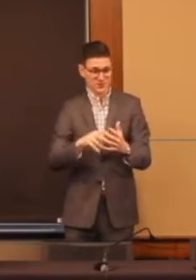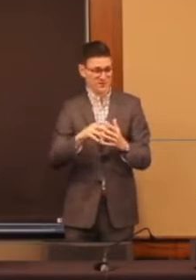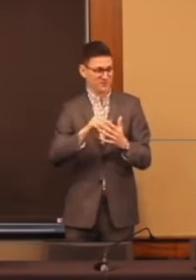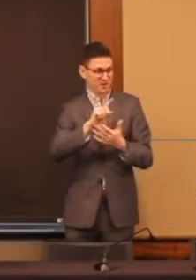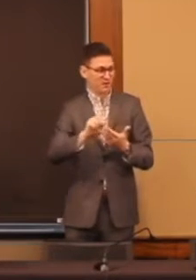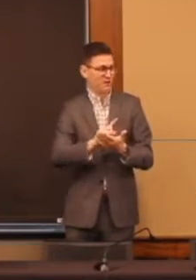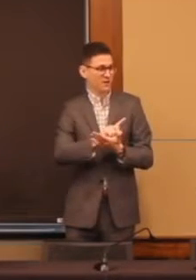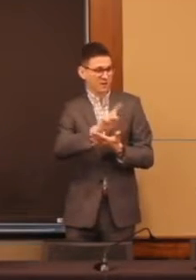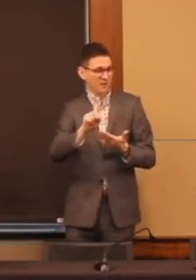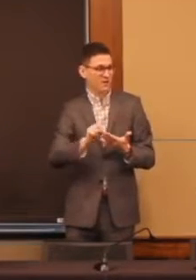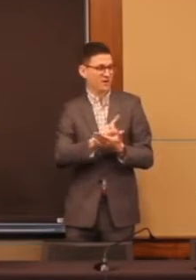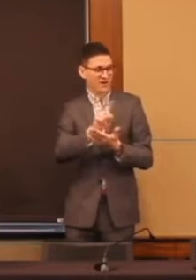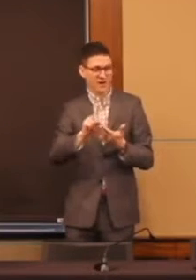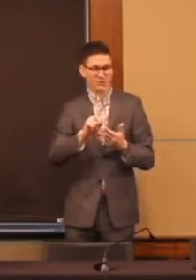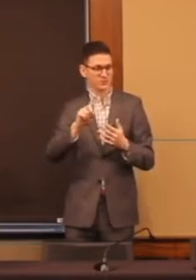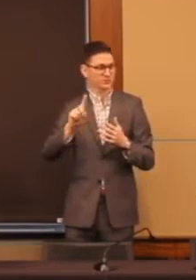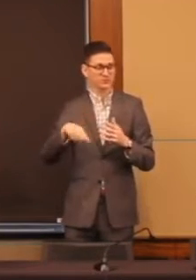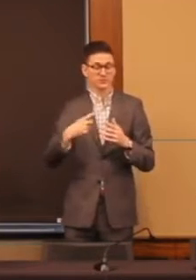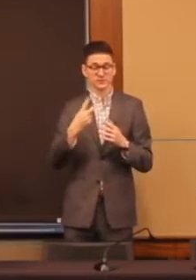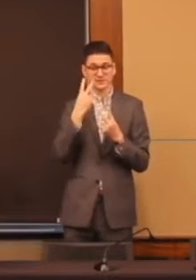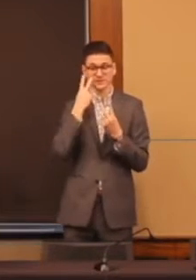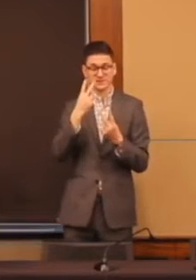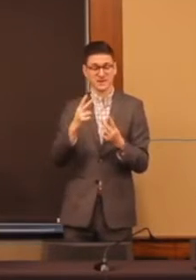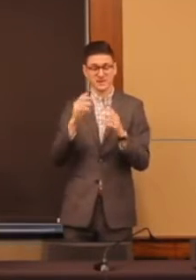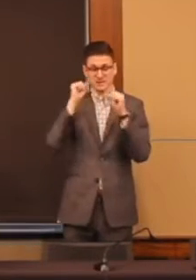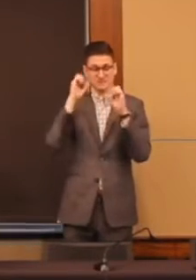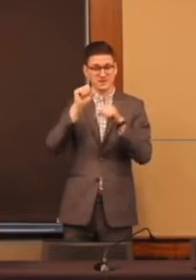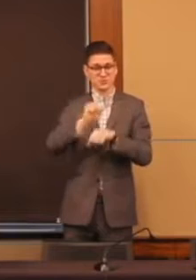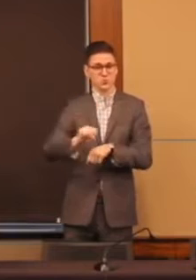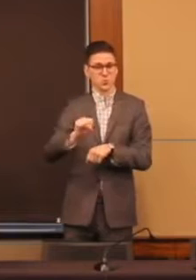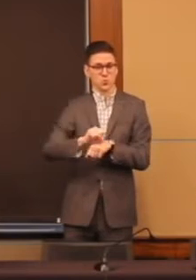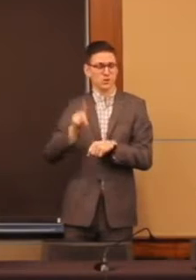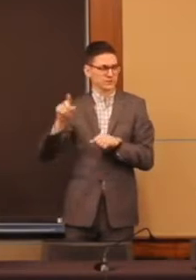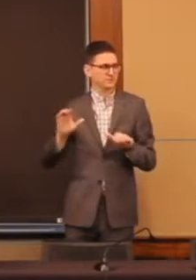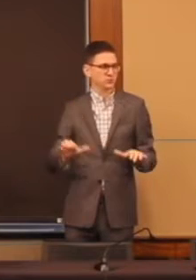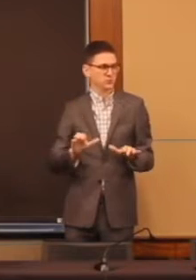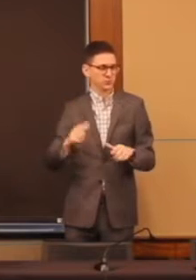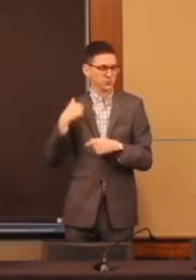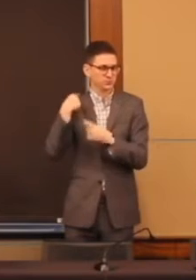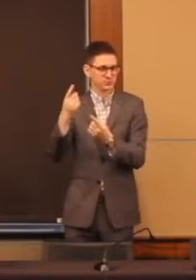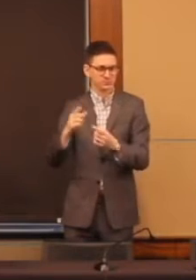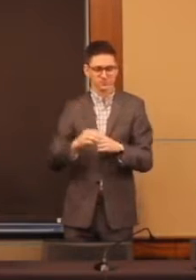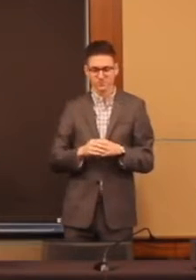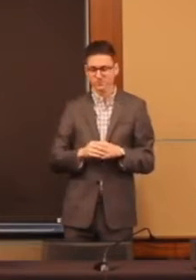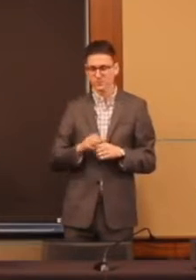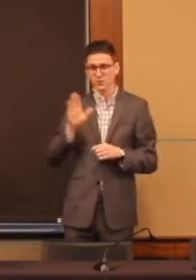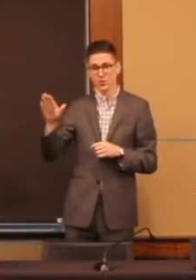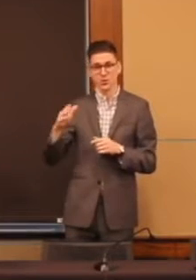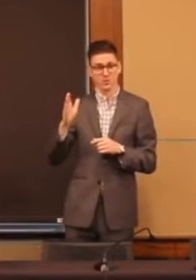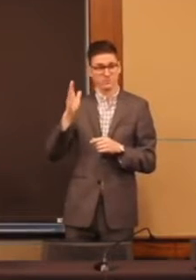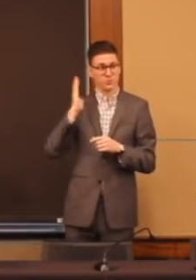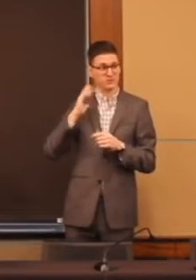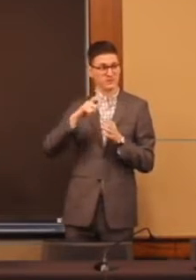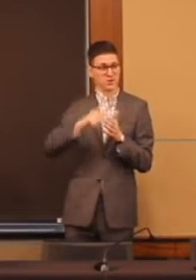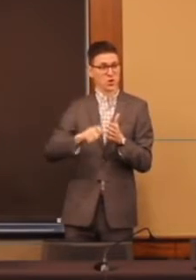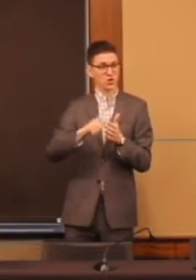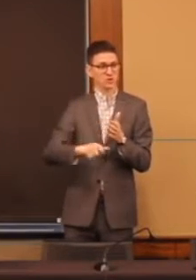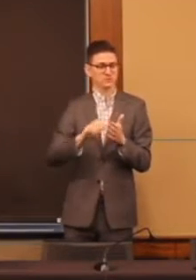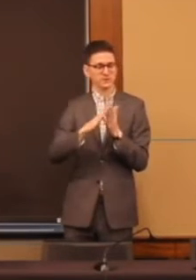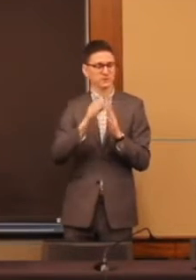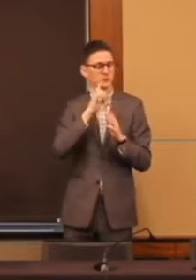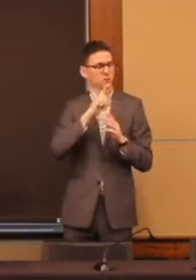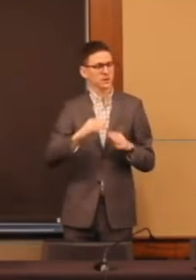times really seeing such amazing work. Her previous pieces have been so important as